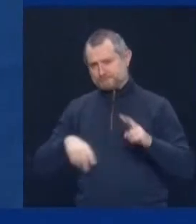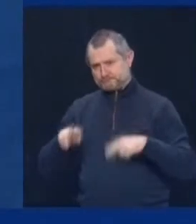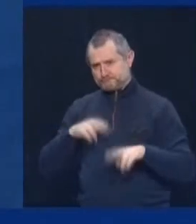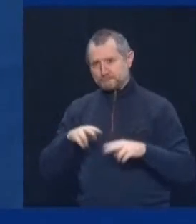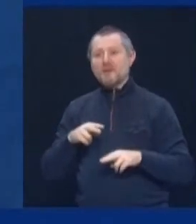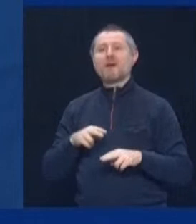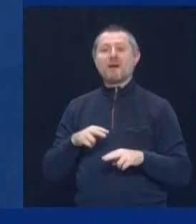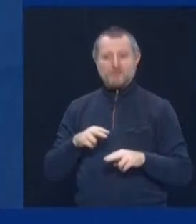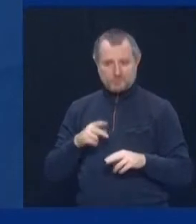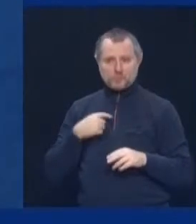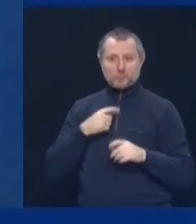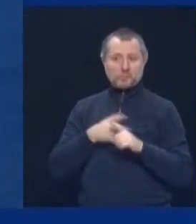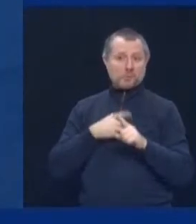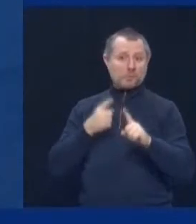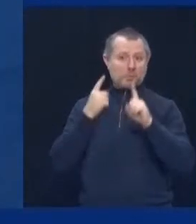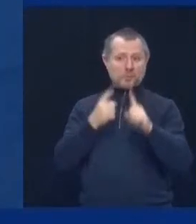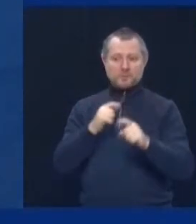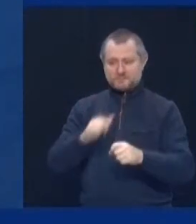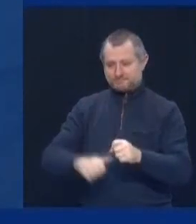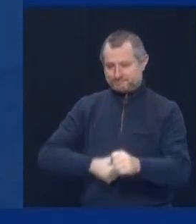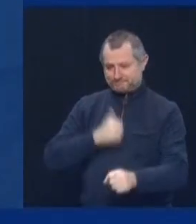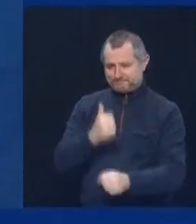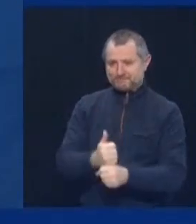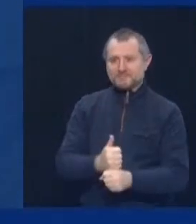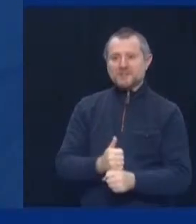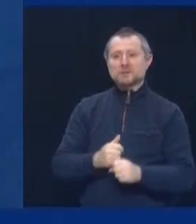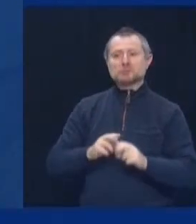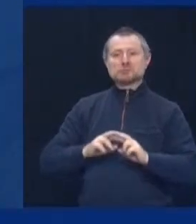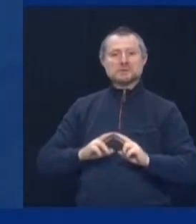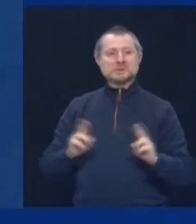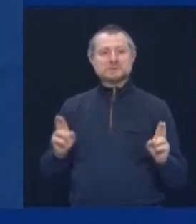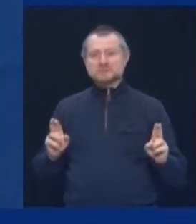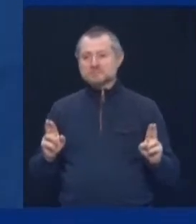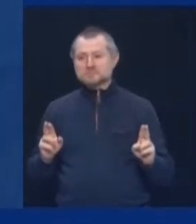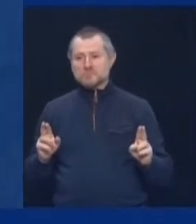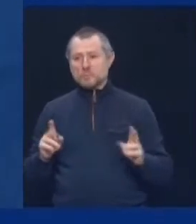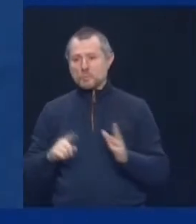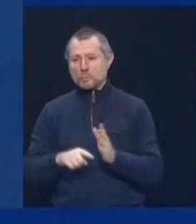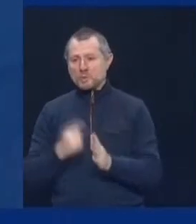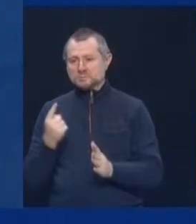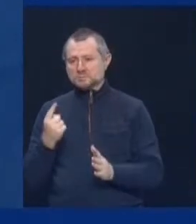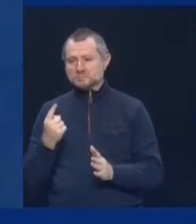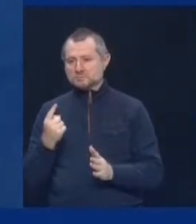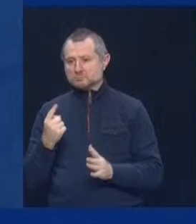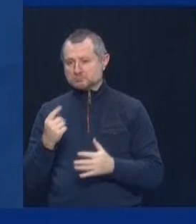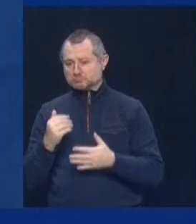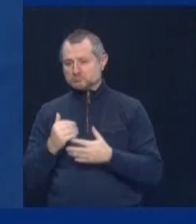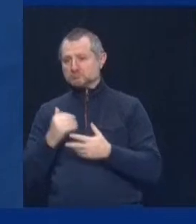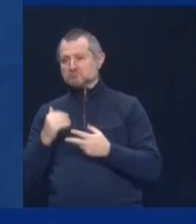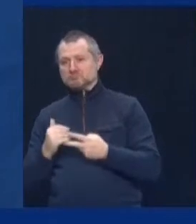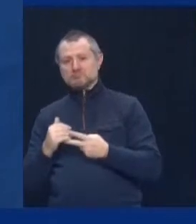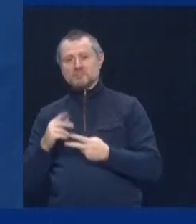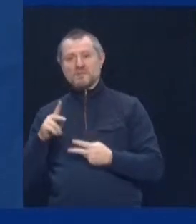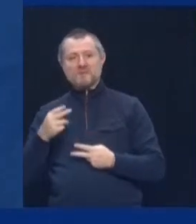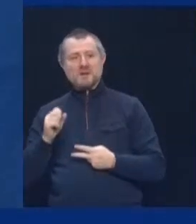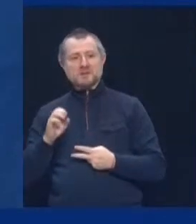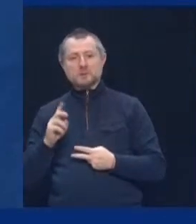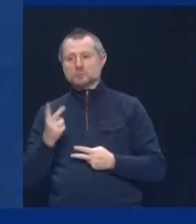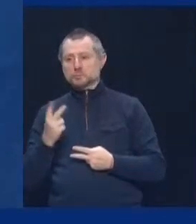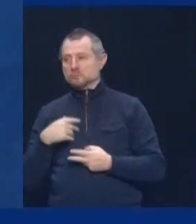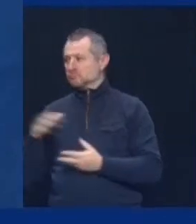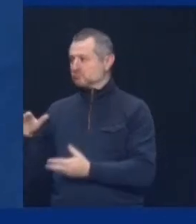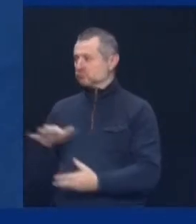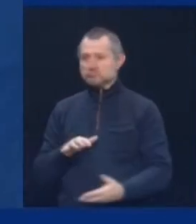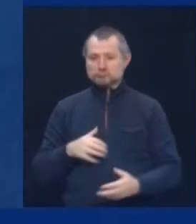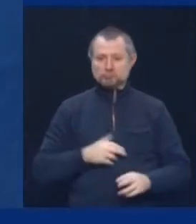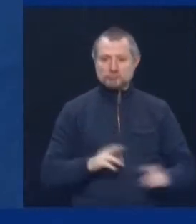in place and ready as soon as we get the phase 2 allocation. When do we get the